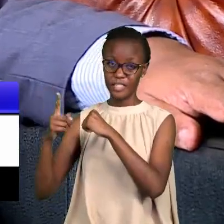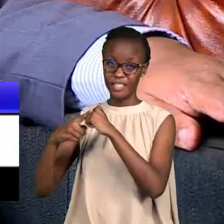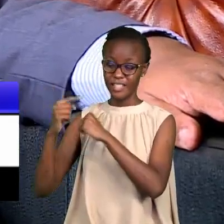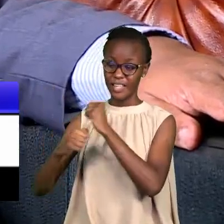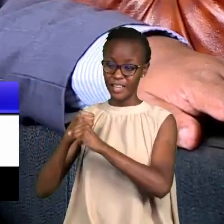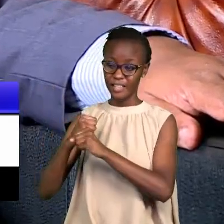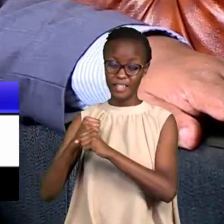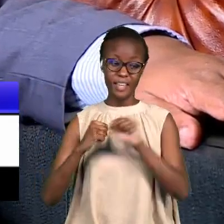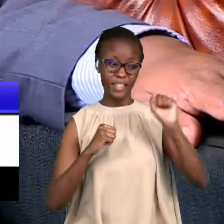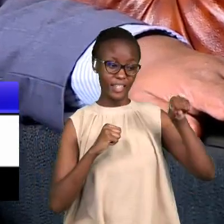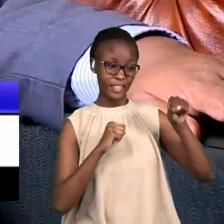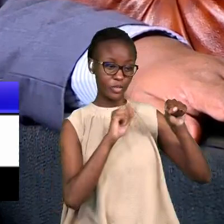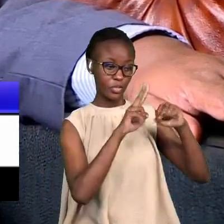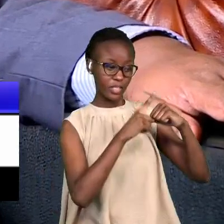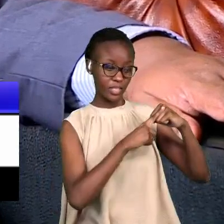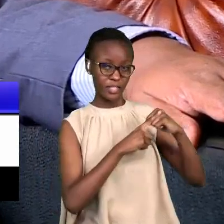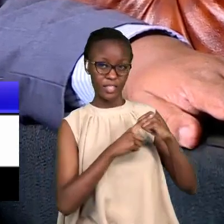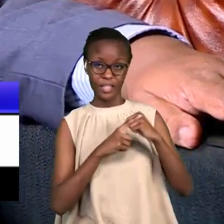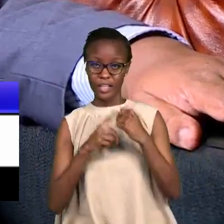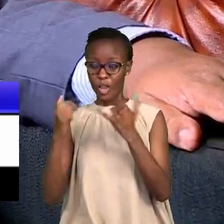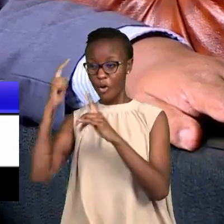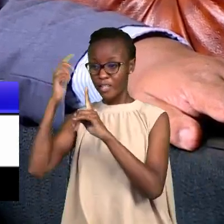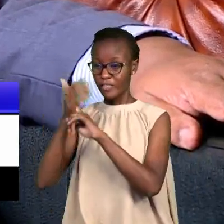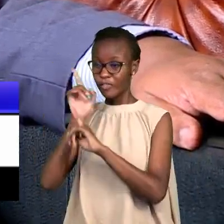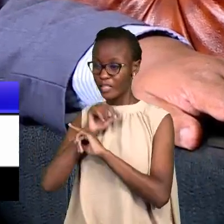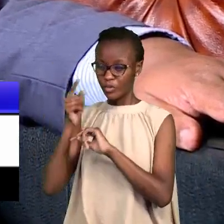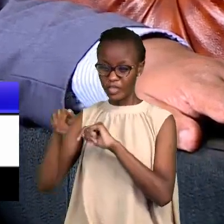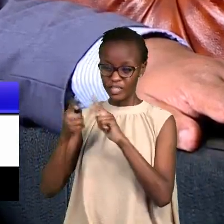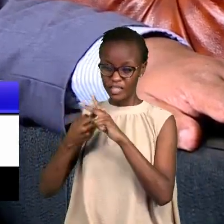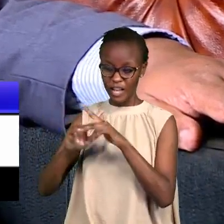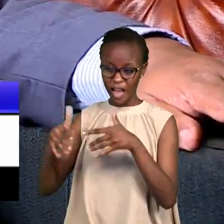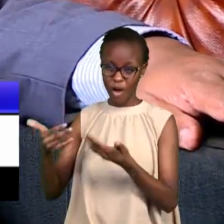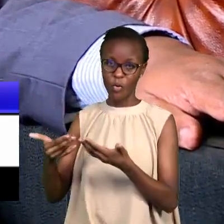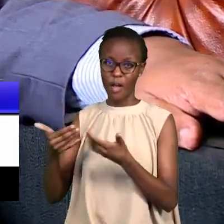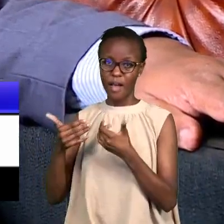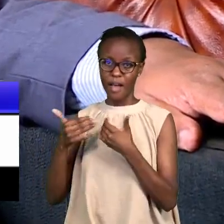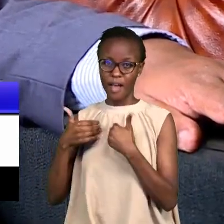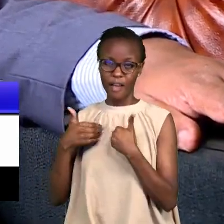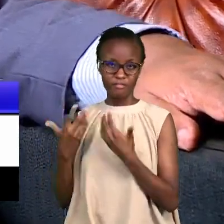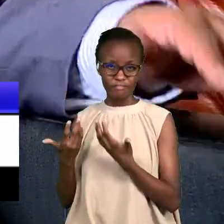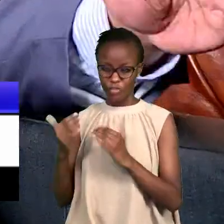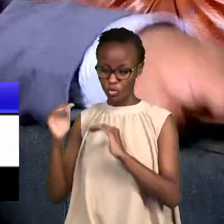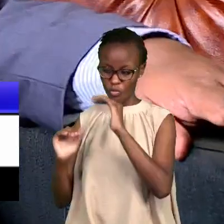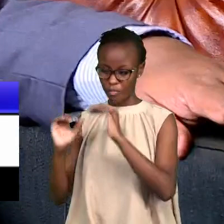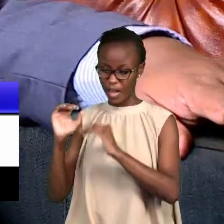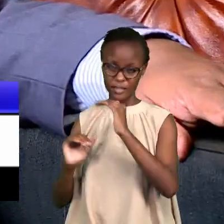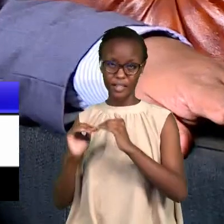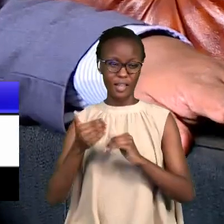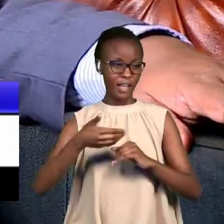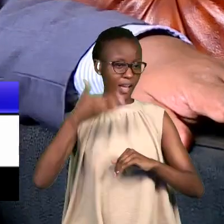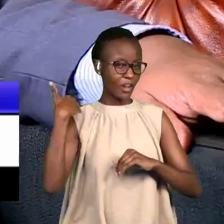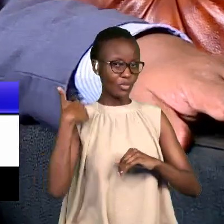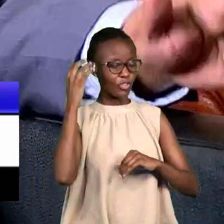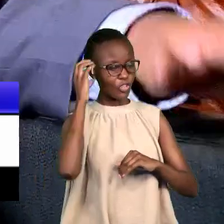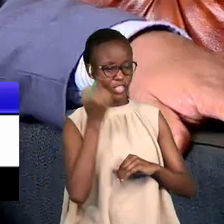yes. Then now to actualization, to the number of students you started with, yes. The number of students you have now. We started as a small campus with